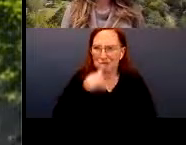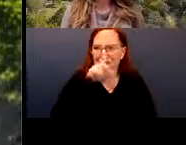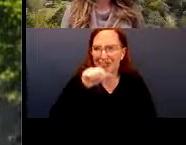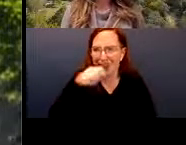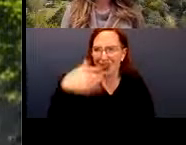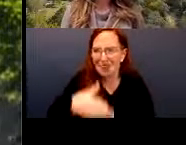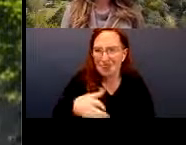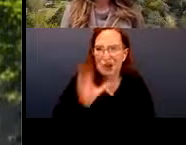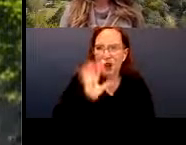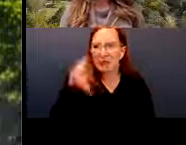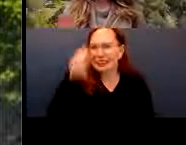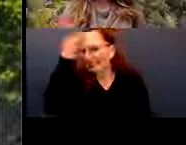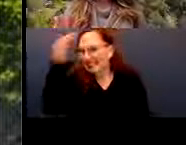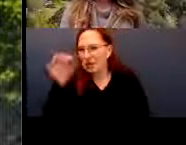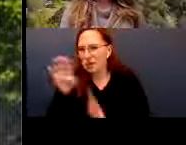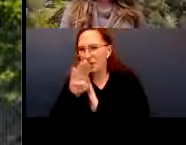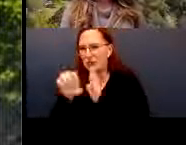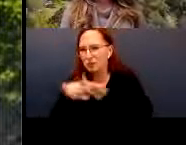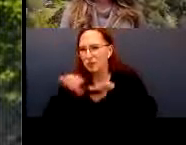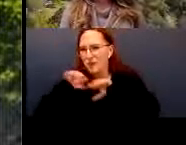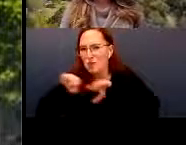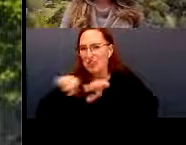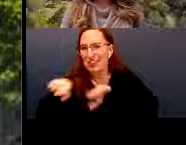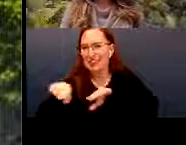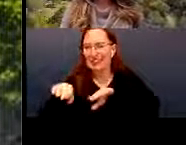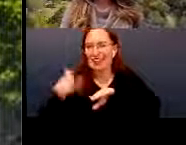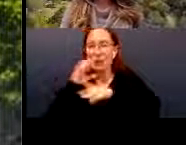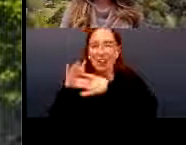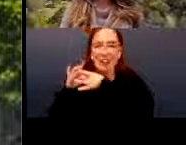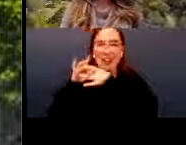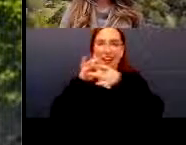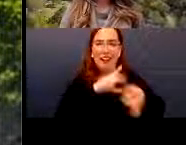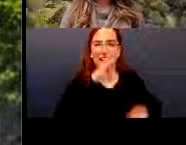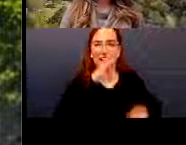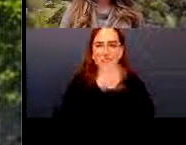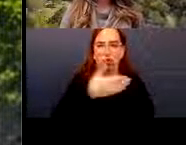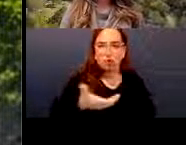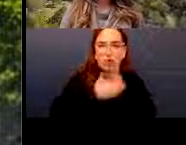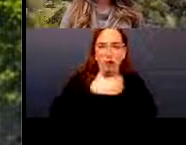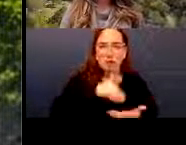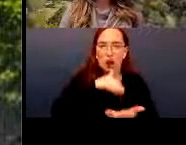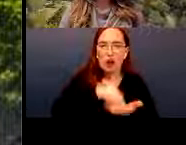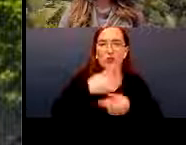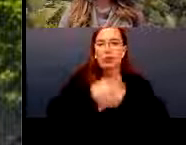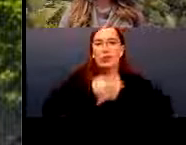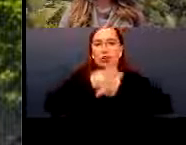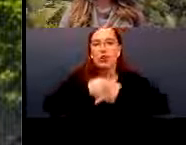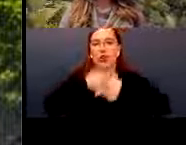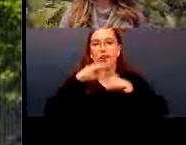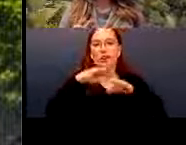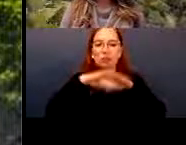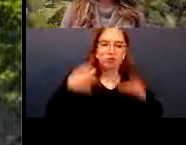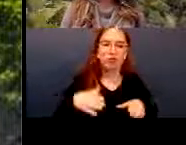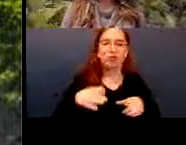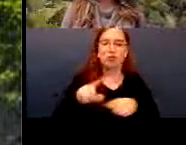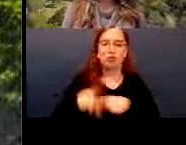Barton Springs Pool. And we connect you to the Welcome Center and the Caretaker's Cottage with terrace steps and